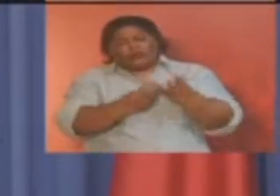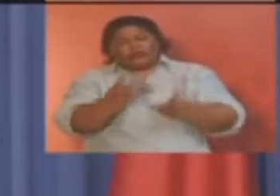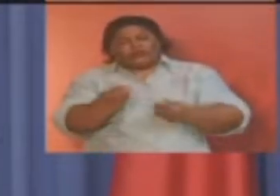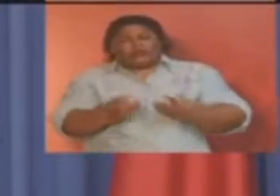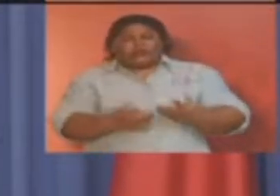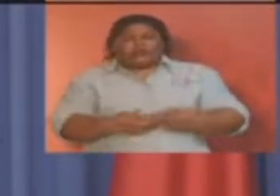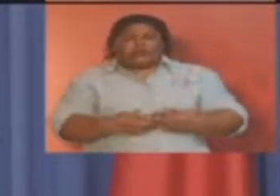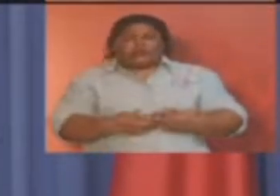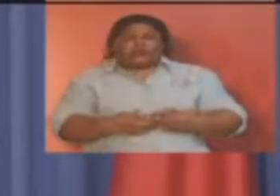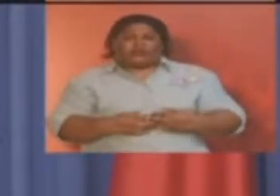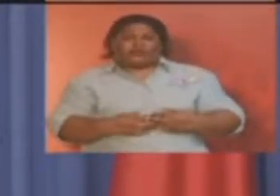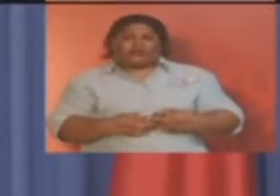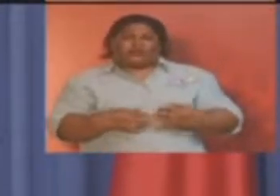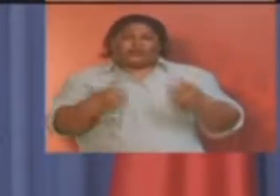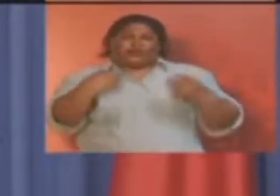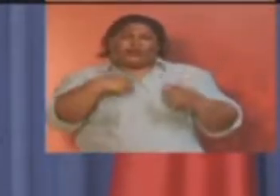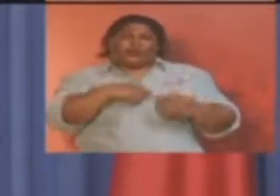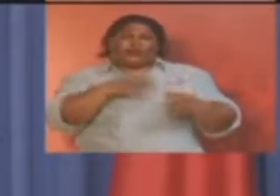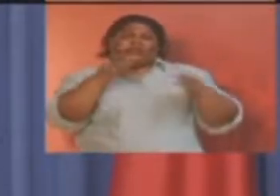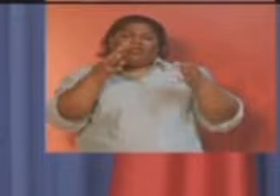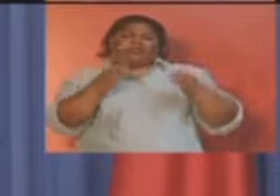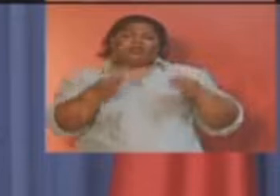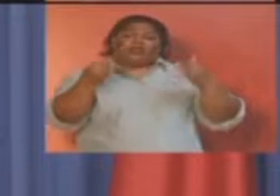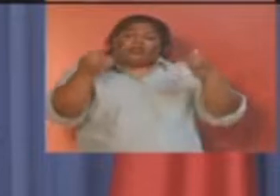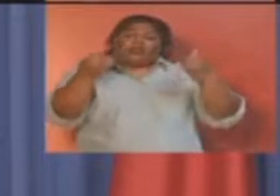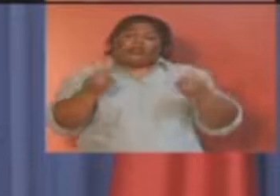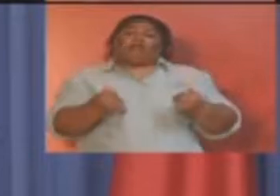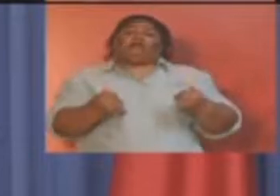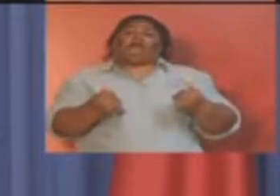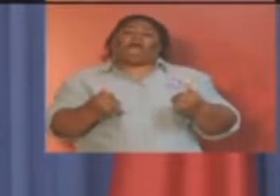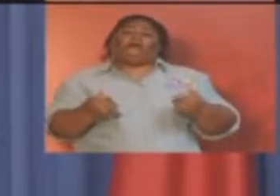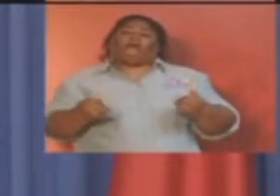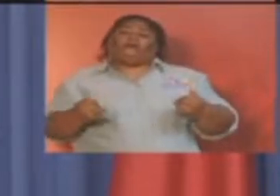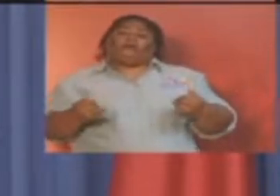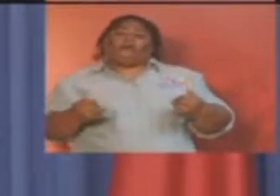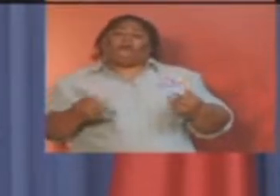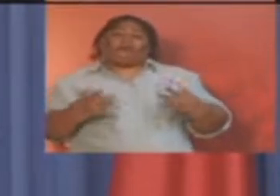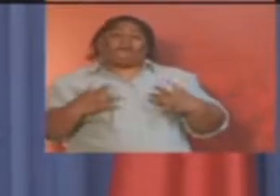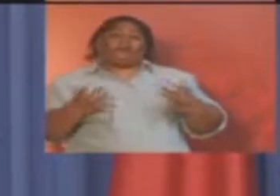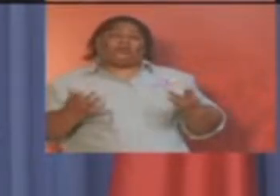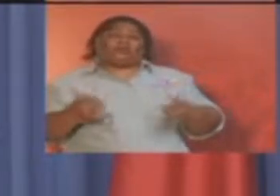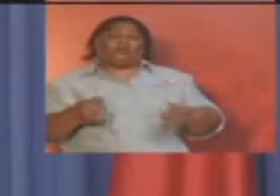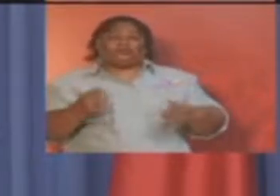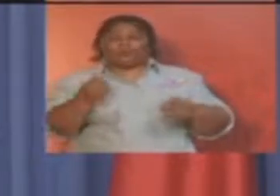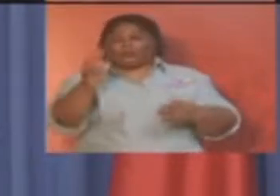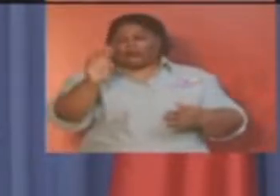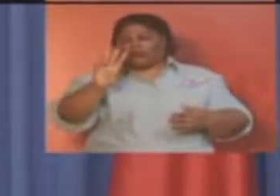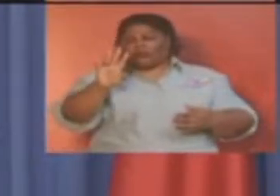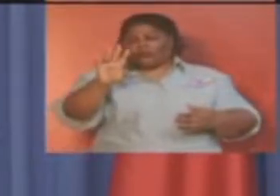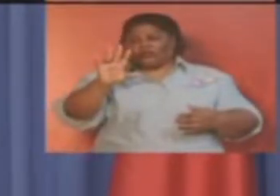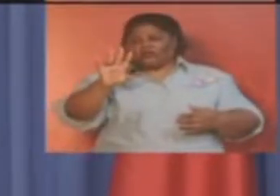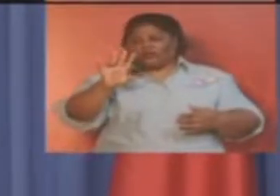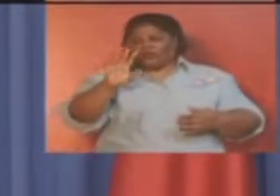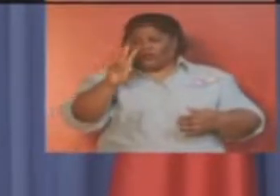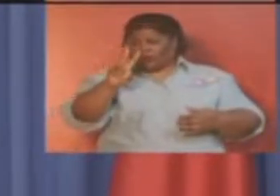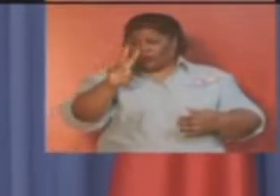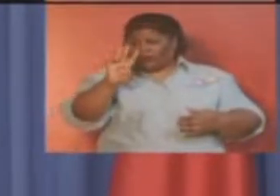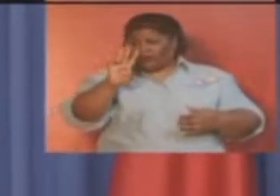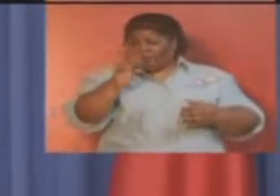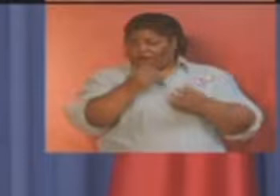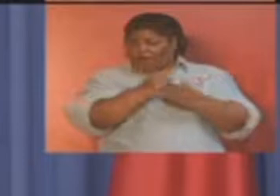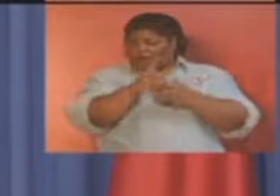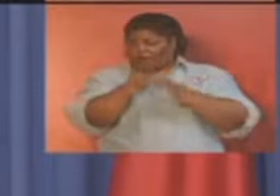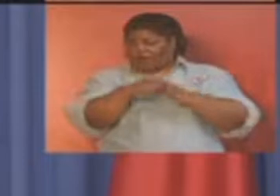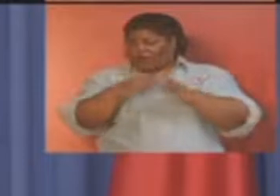Minister and the committee. Discount stores. Unfortunately, in the last 24 hours or so, or less than 24